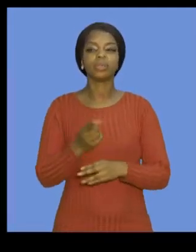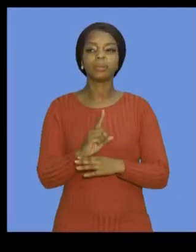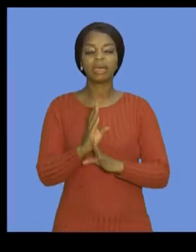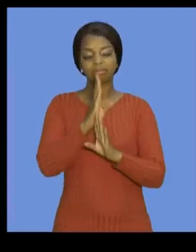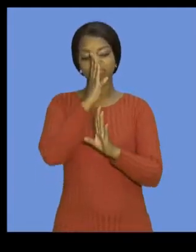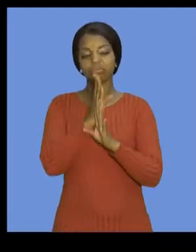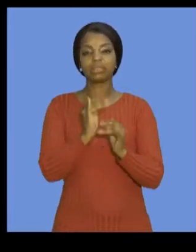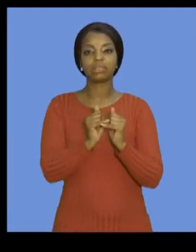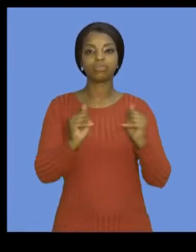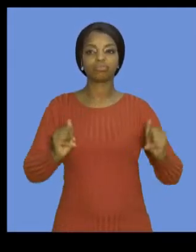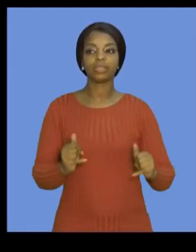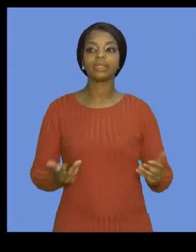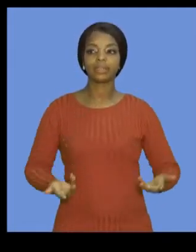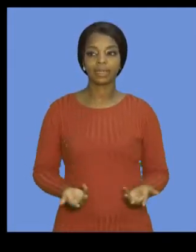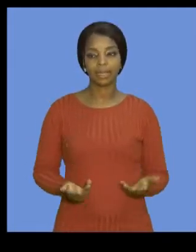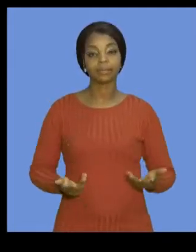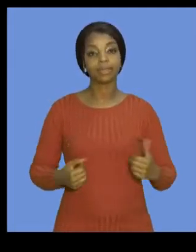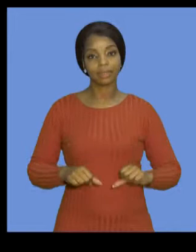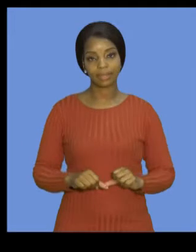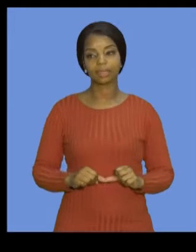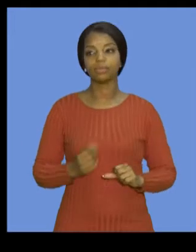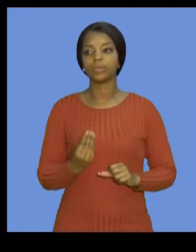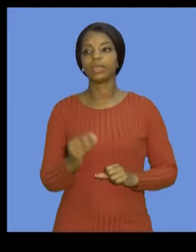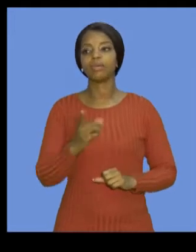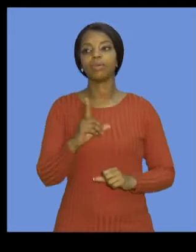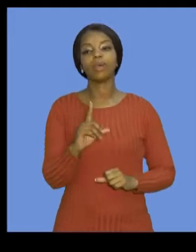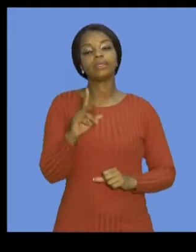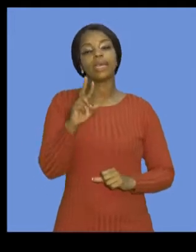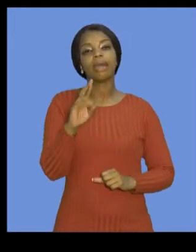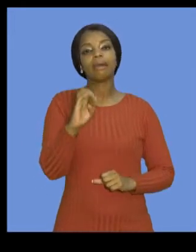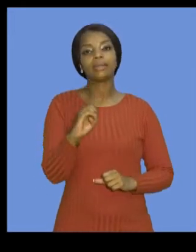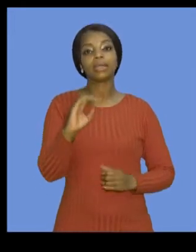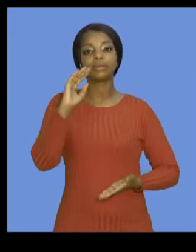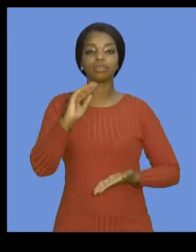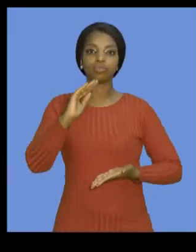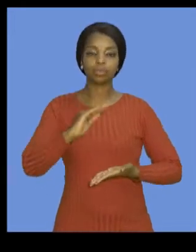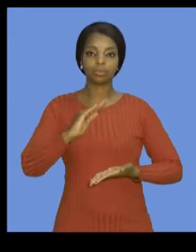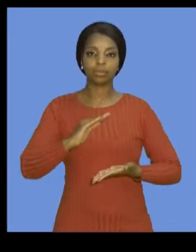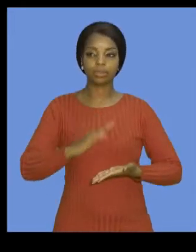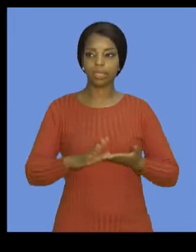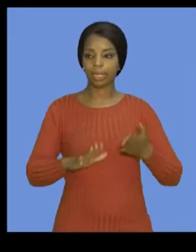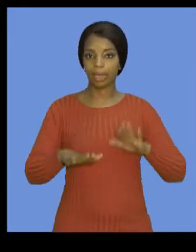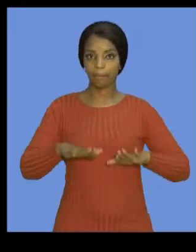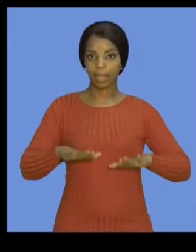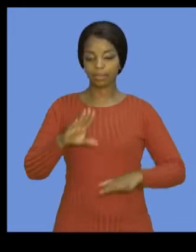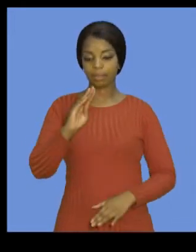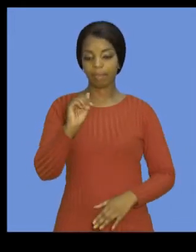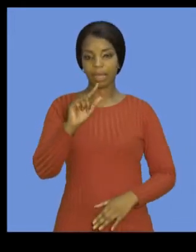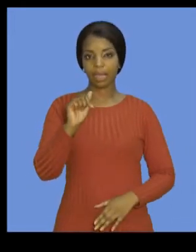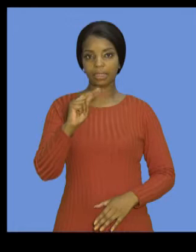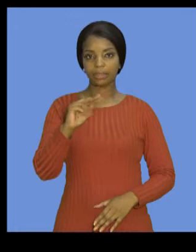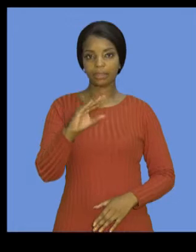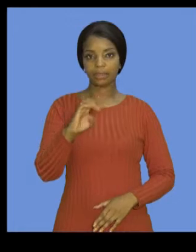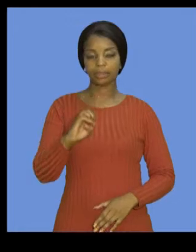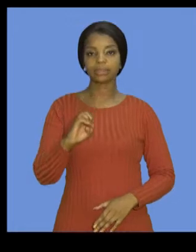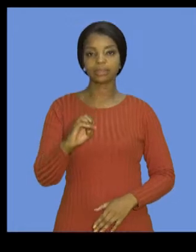under decay. And we have a reducing balance, which is also the same as compound interest, but actually under